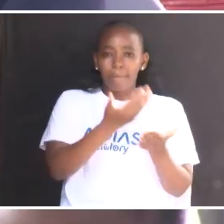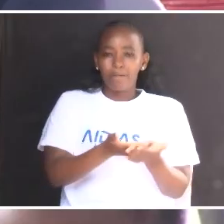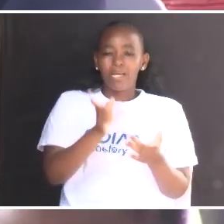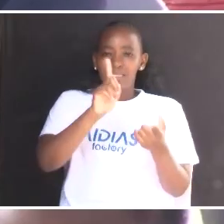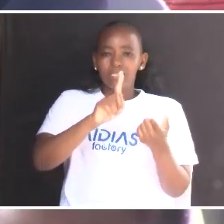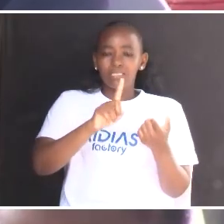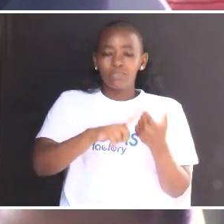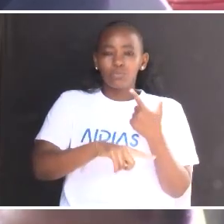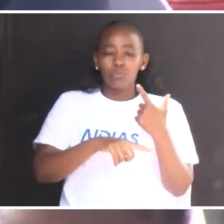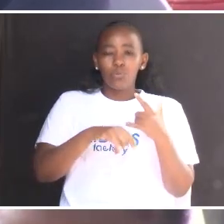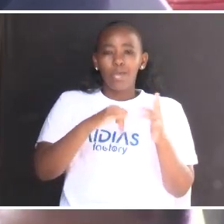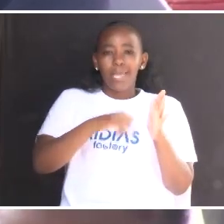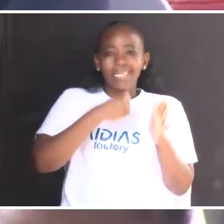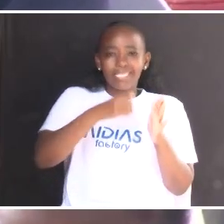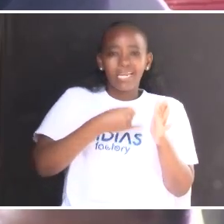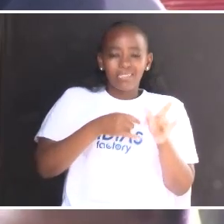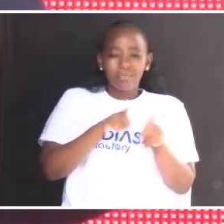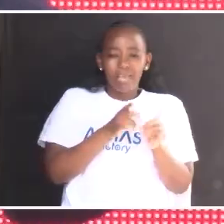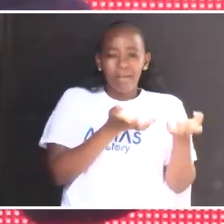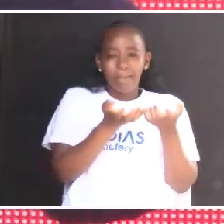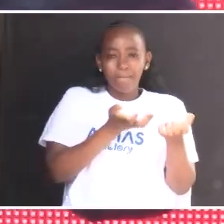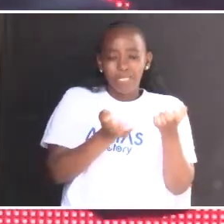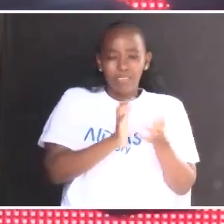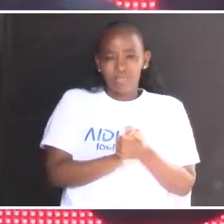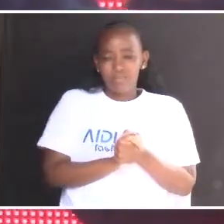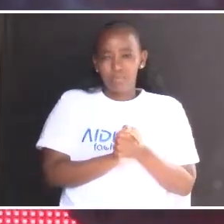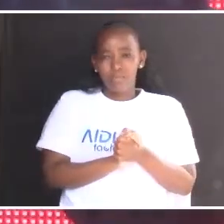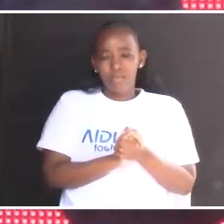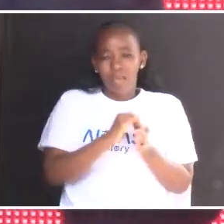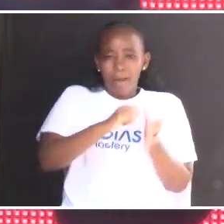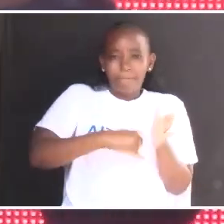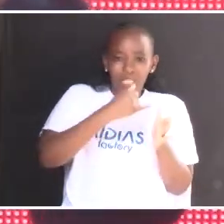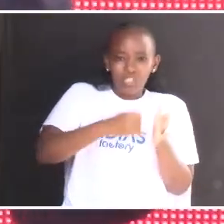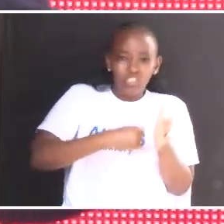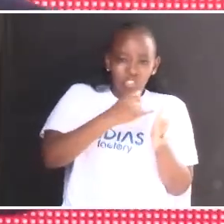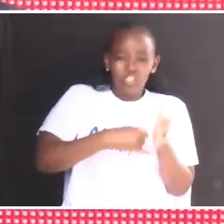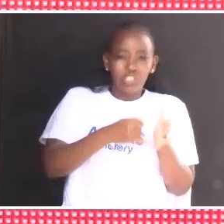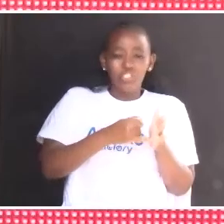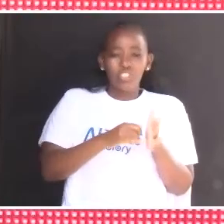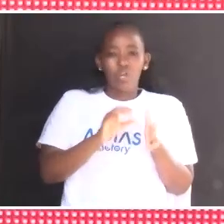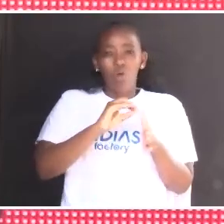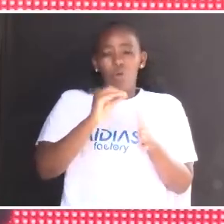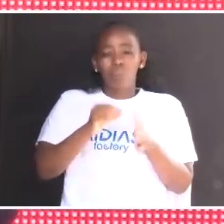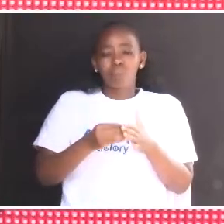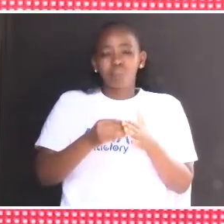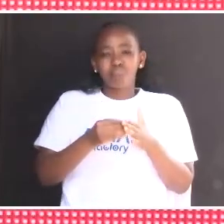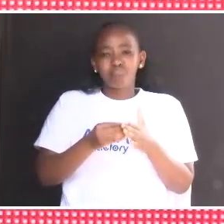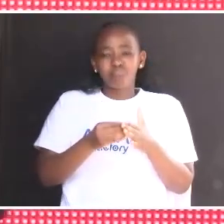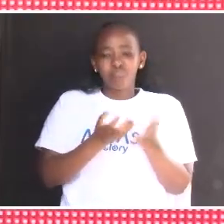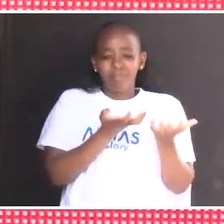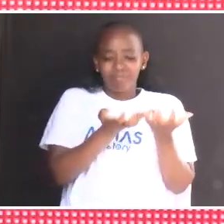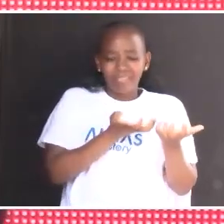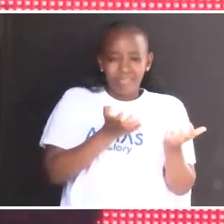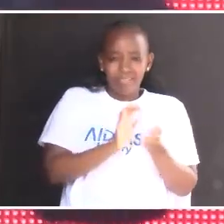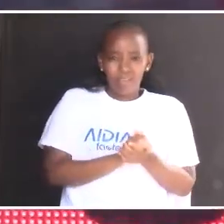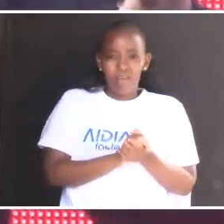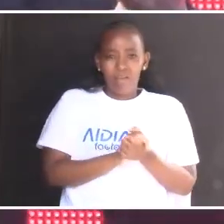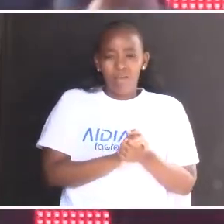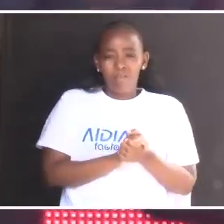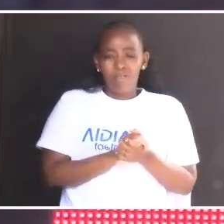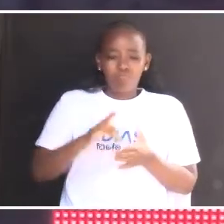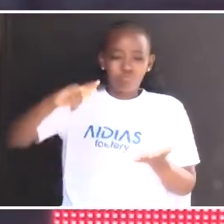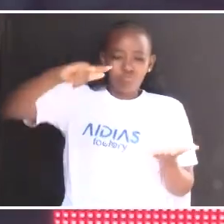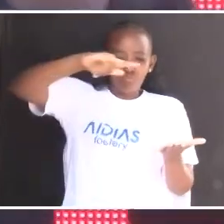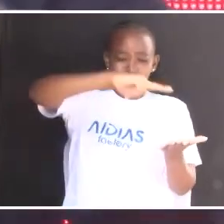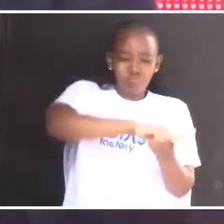in industry and commerce. Ni vitu hizo machines ama kitu tutaweza tumia in commerce. Kama dege.